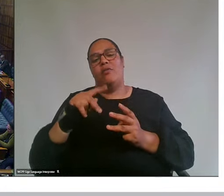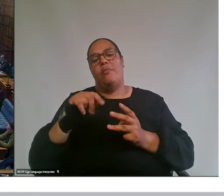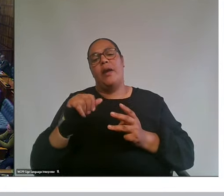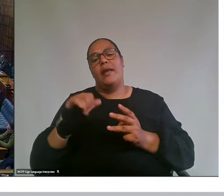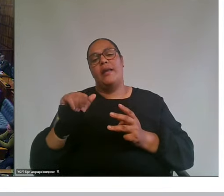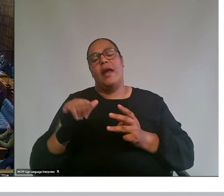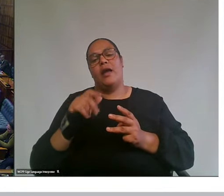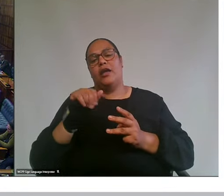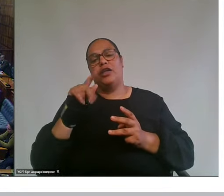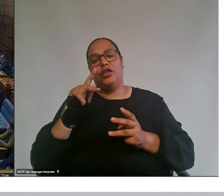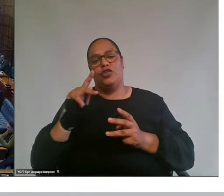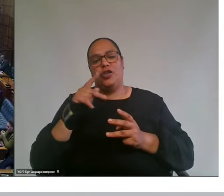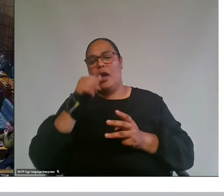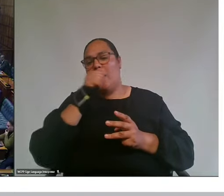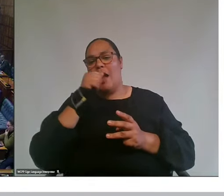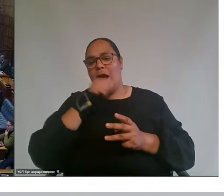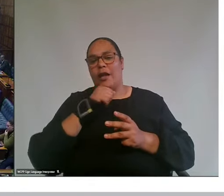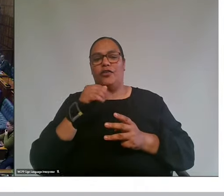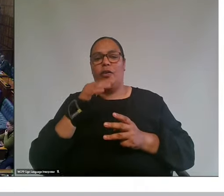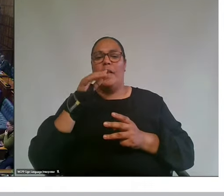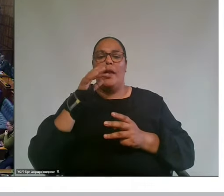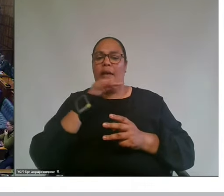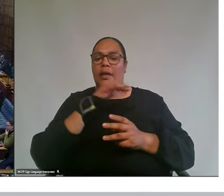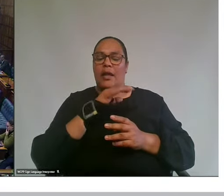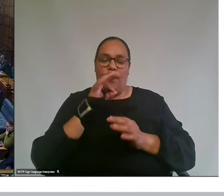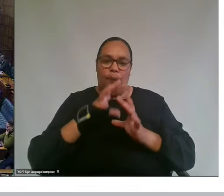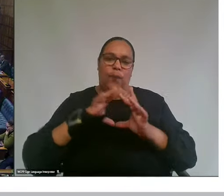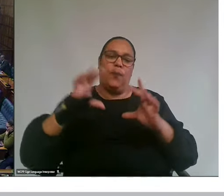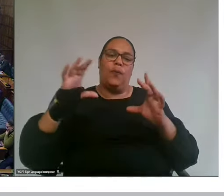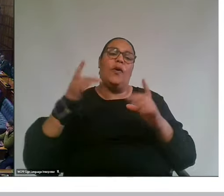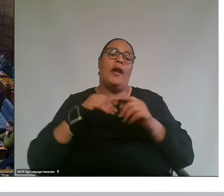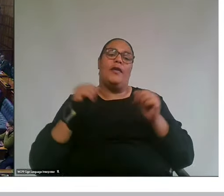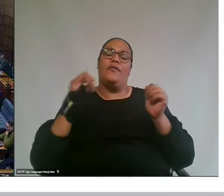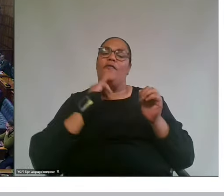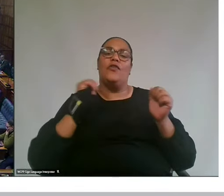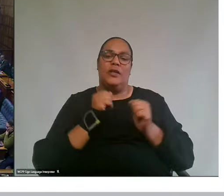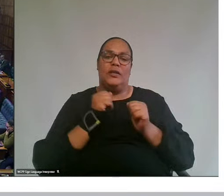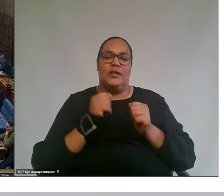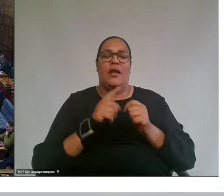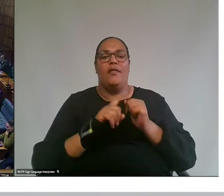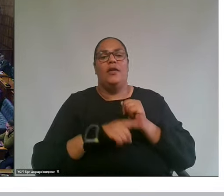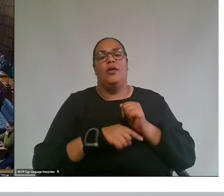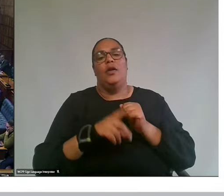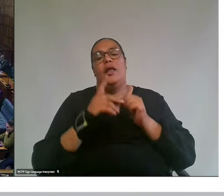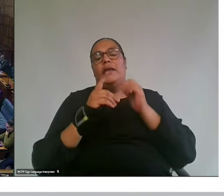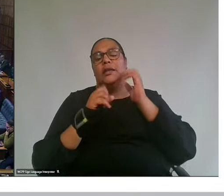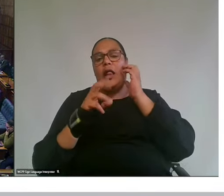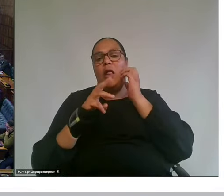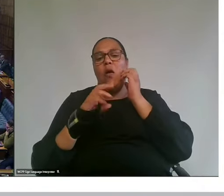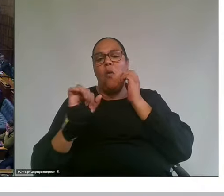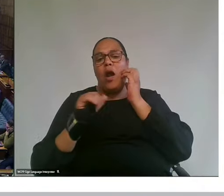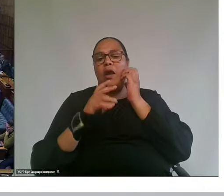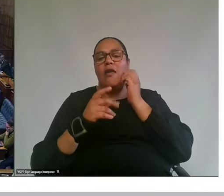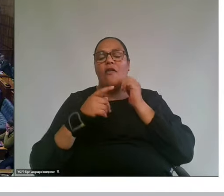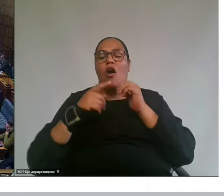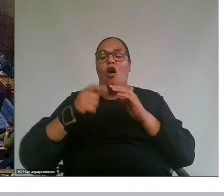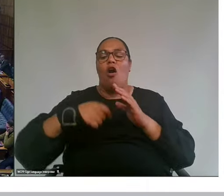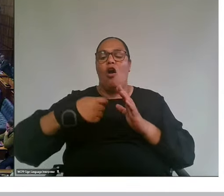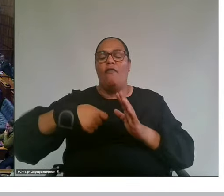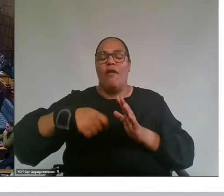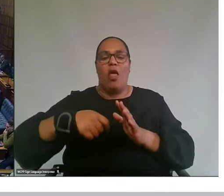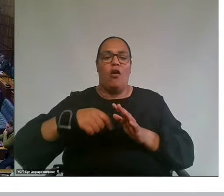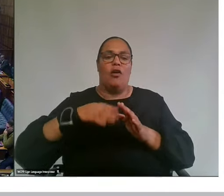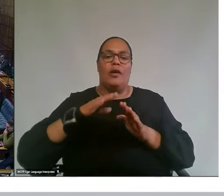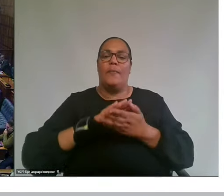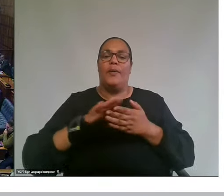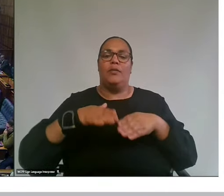we provided ice cream machine gas blower deep freeze and then also tables and then lastly to lwa will be provided overlocking machines plane sewing